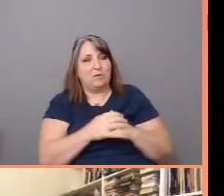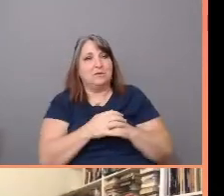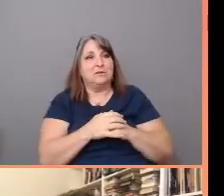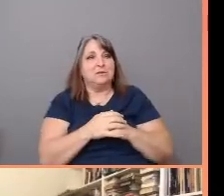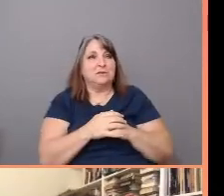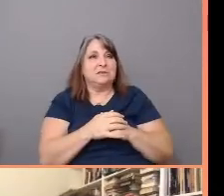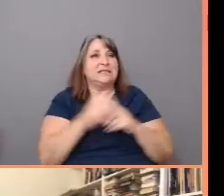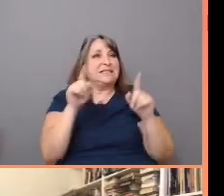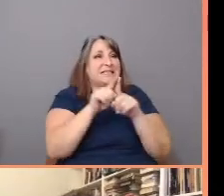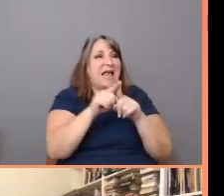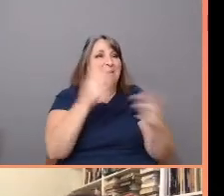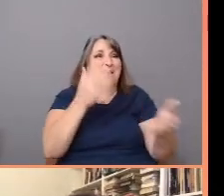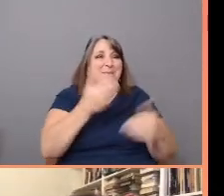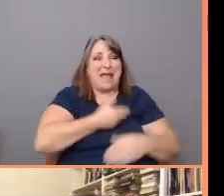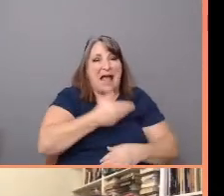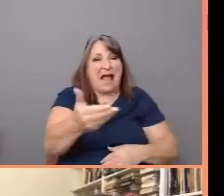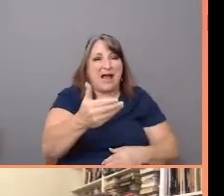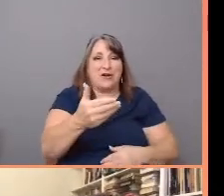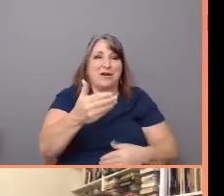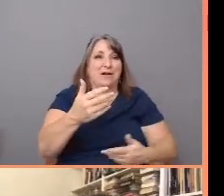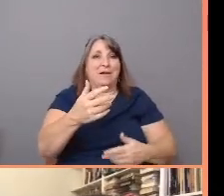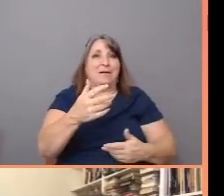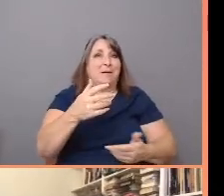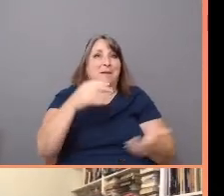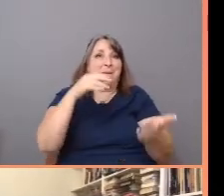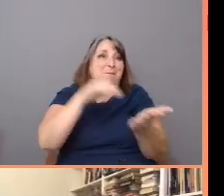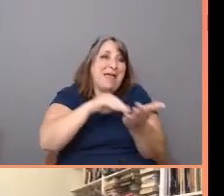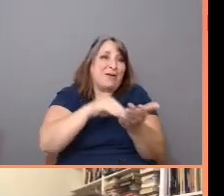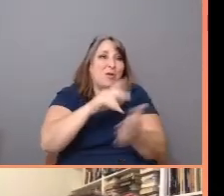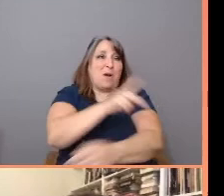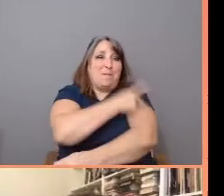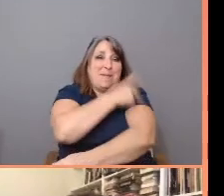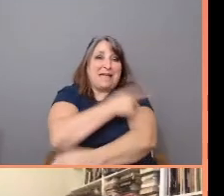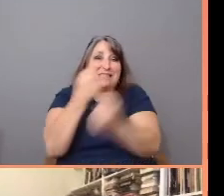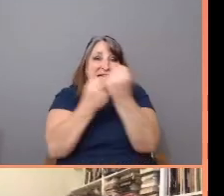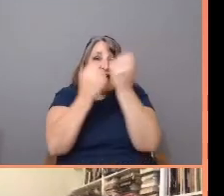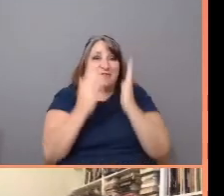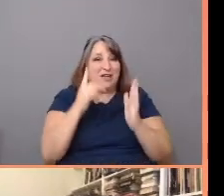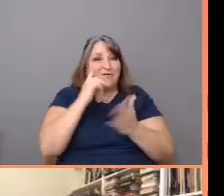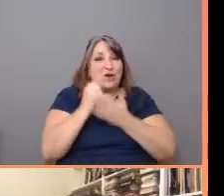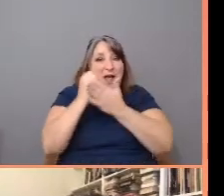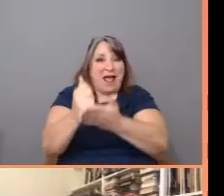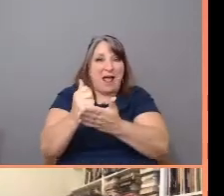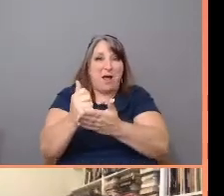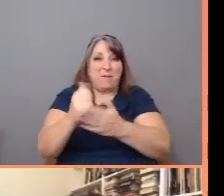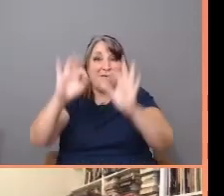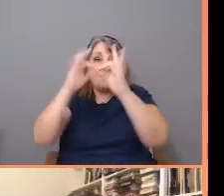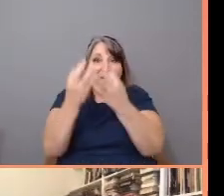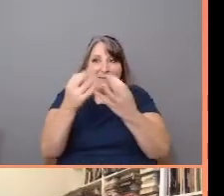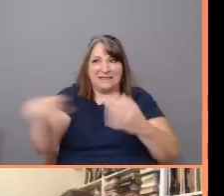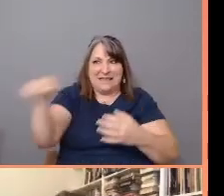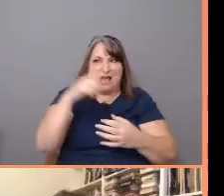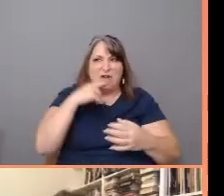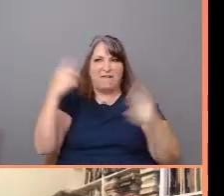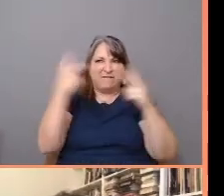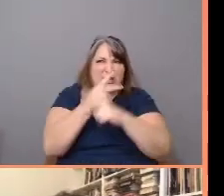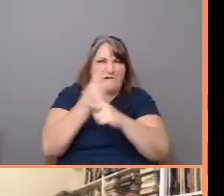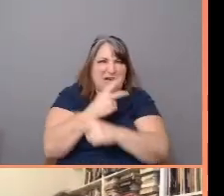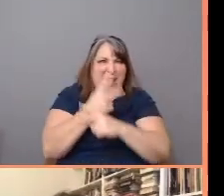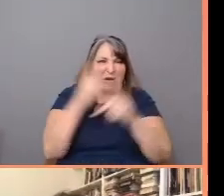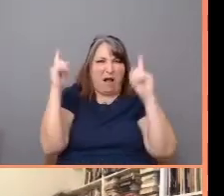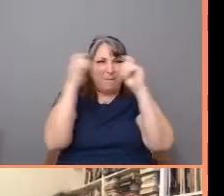hire a medical advocate or patient advocate to help families who are navigating complex medical systems. This is a